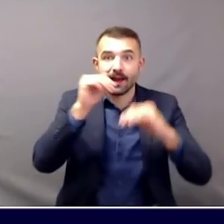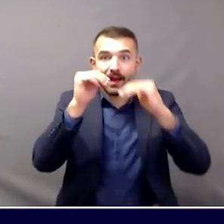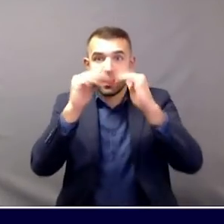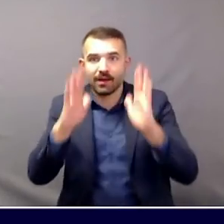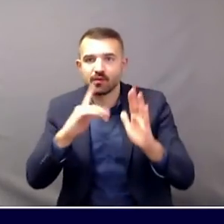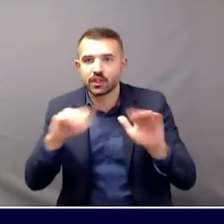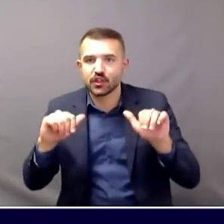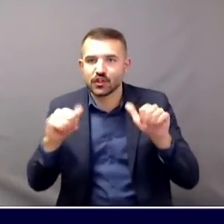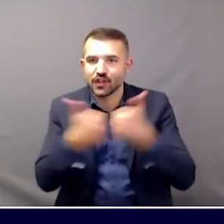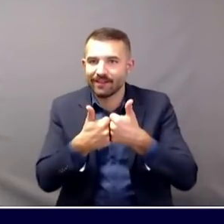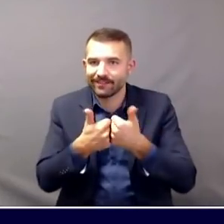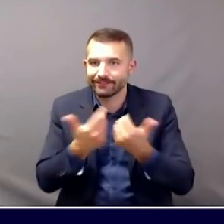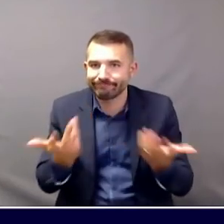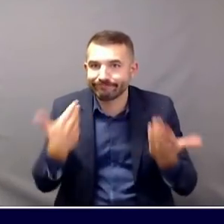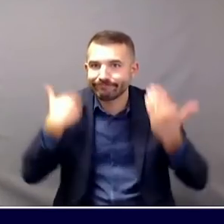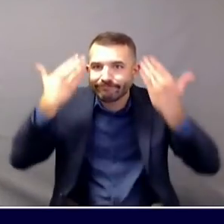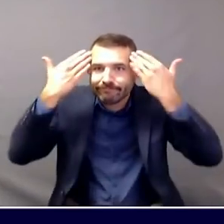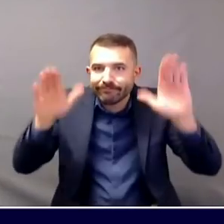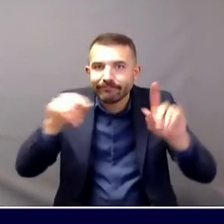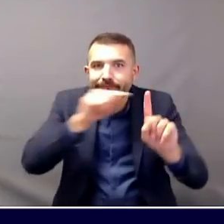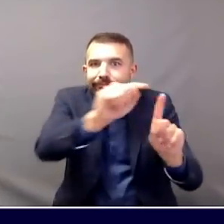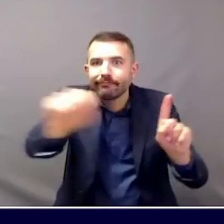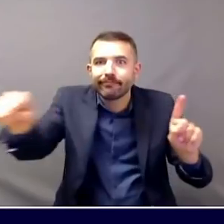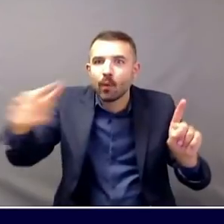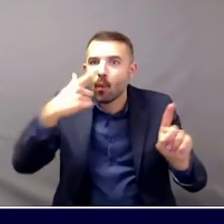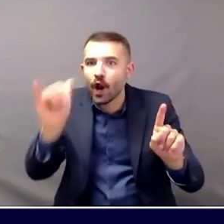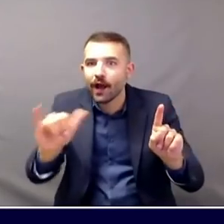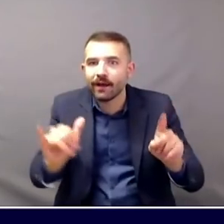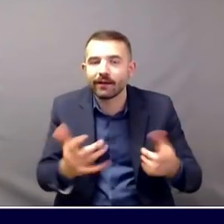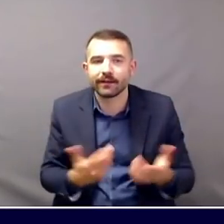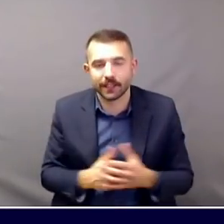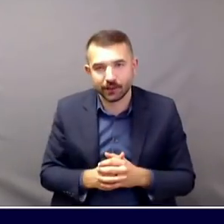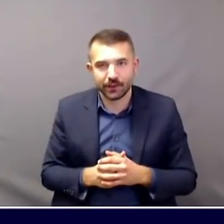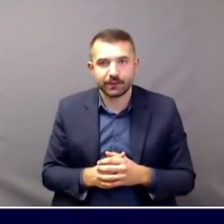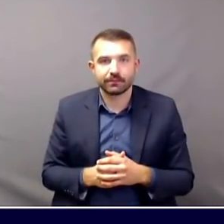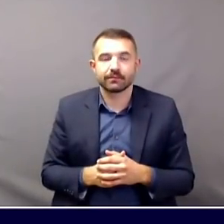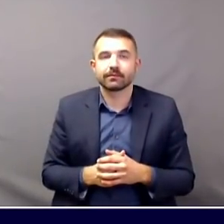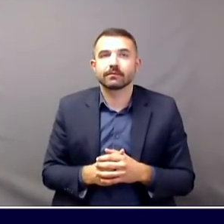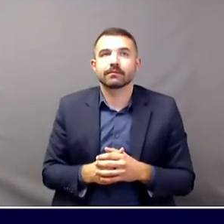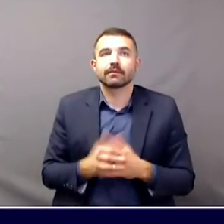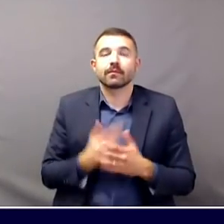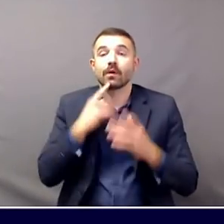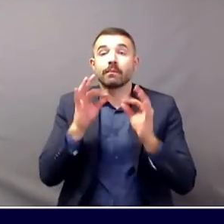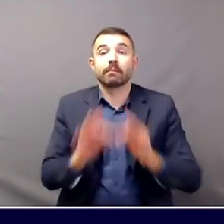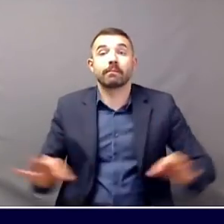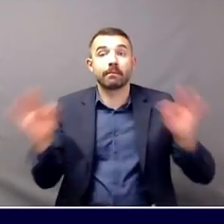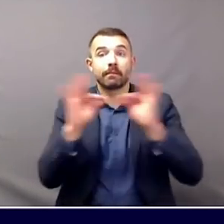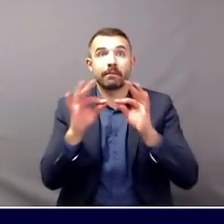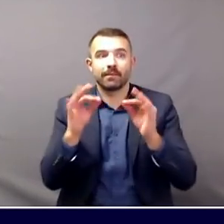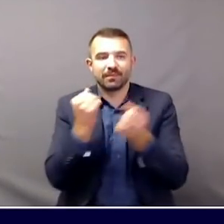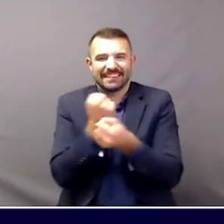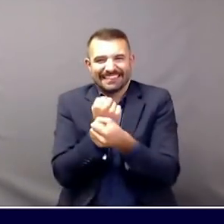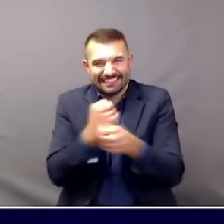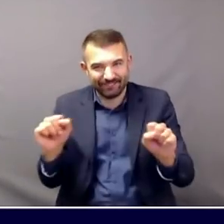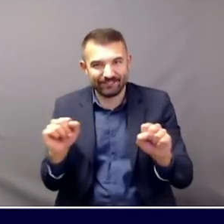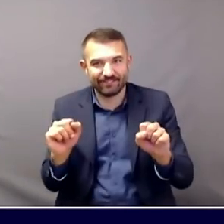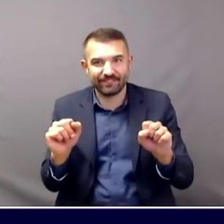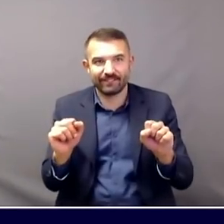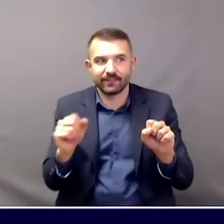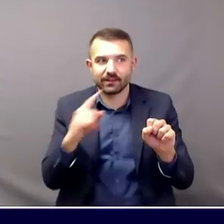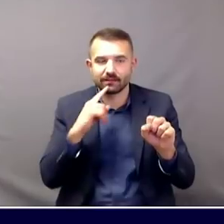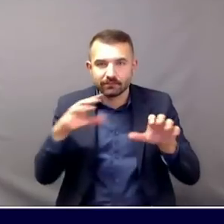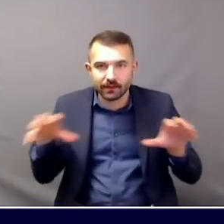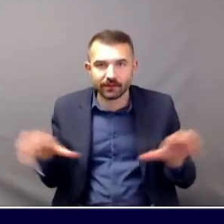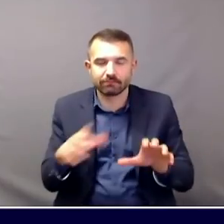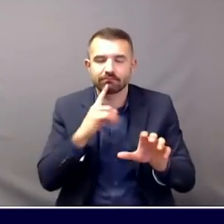that we strive to allow as much safe activity as possible, but that does mean being vigilant about face coverings,